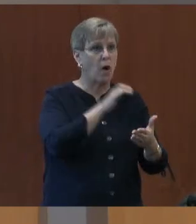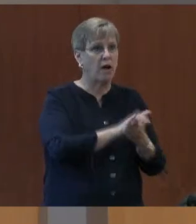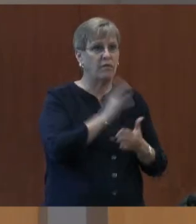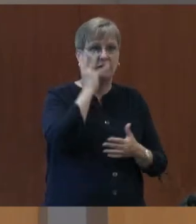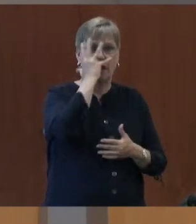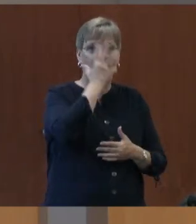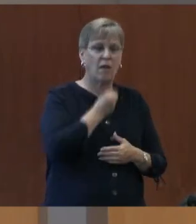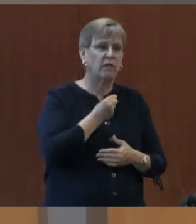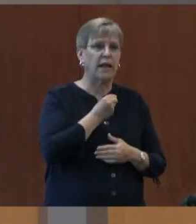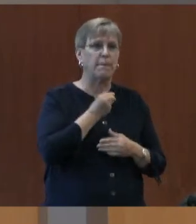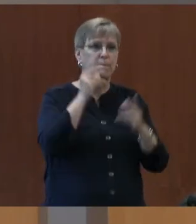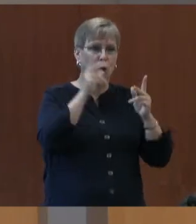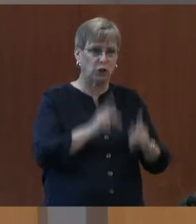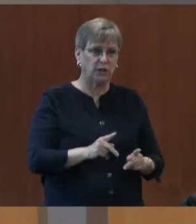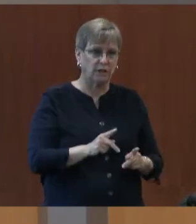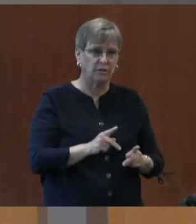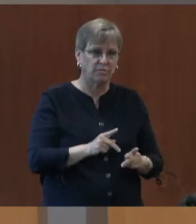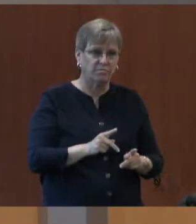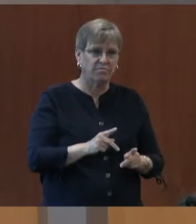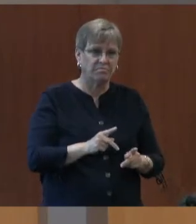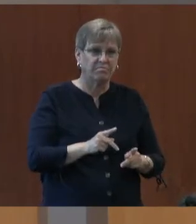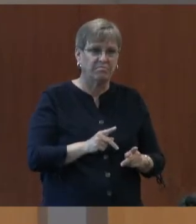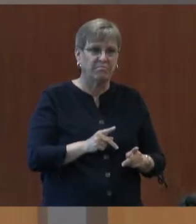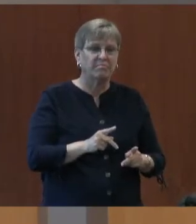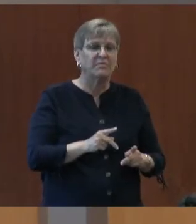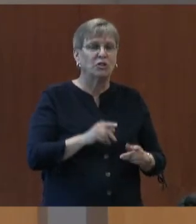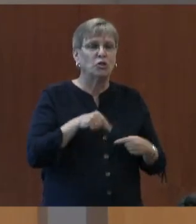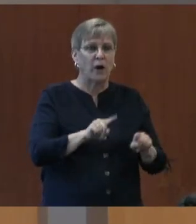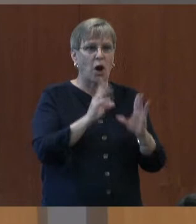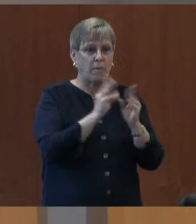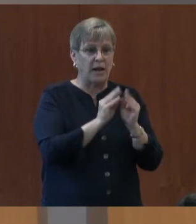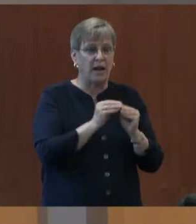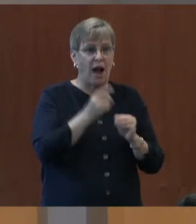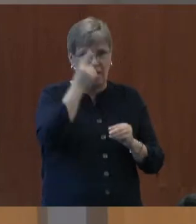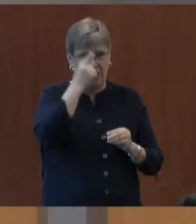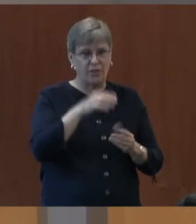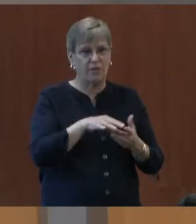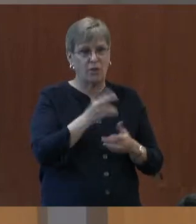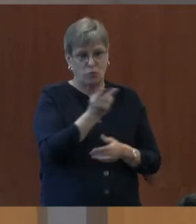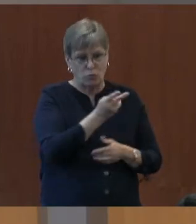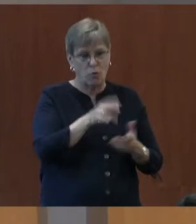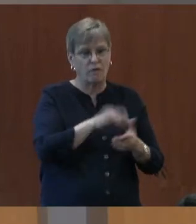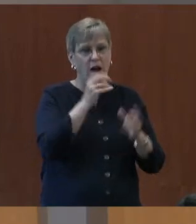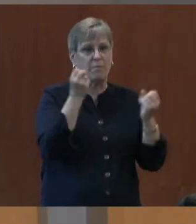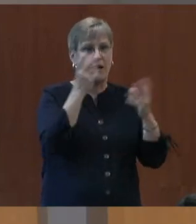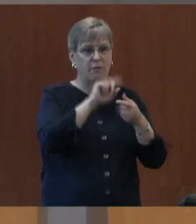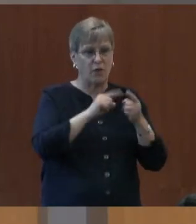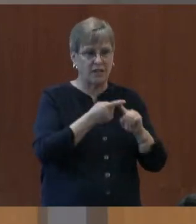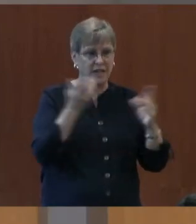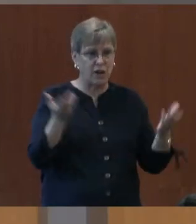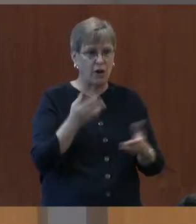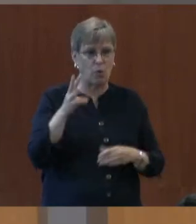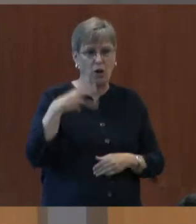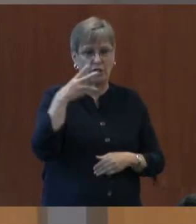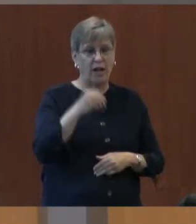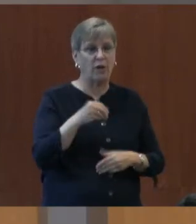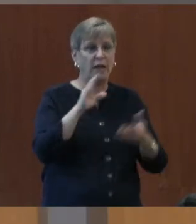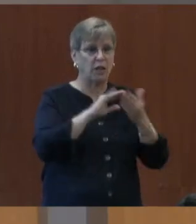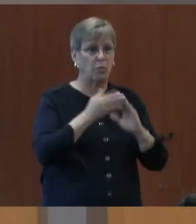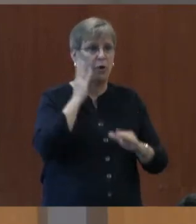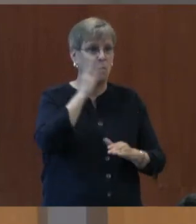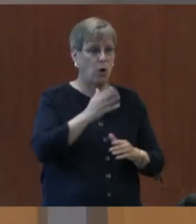lovely person during our meeting. I think they will find many friends here in Washington County, and that the community will welcome